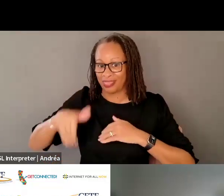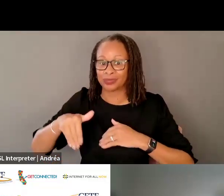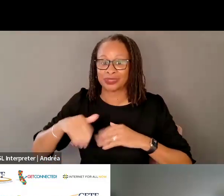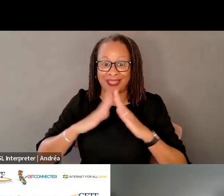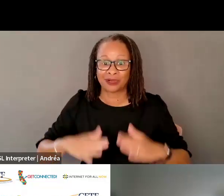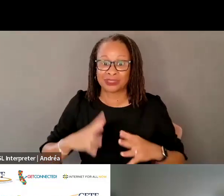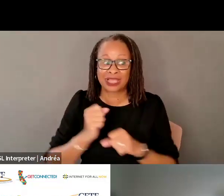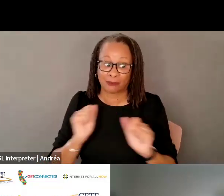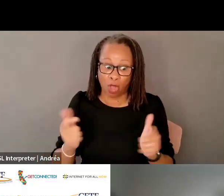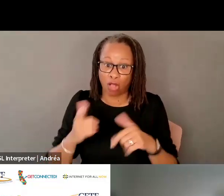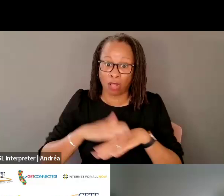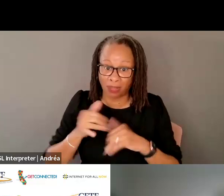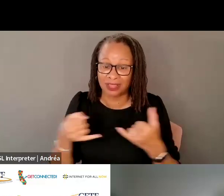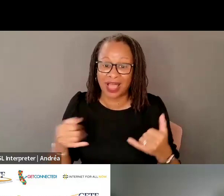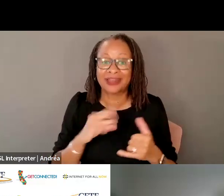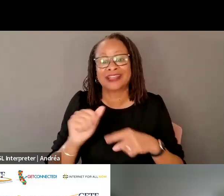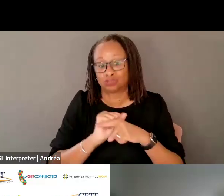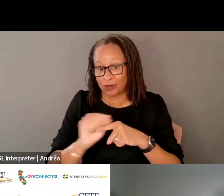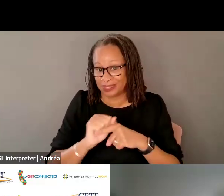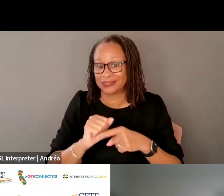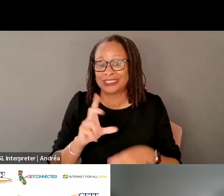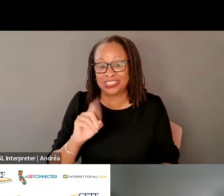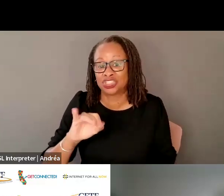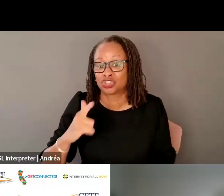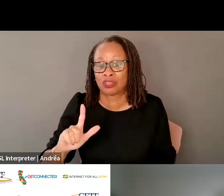them online and trained.